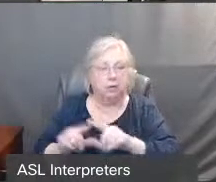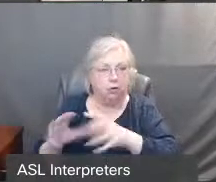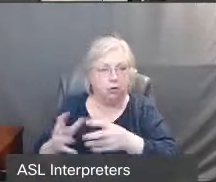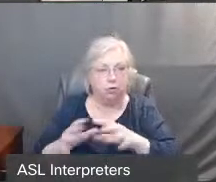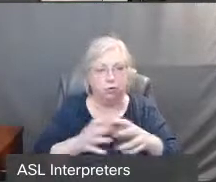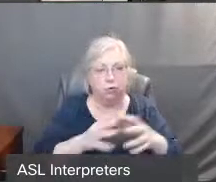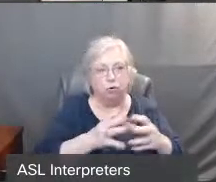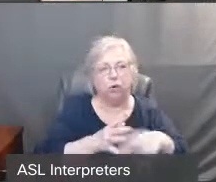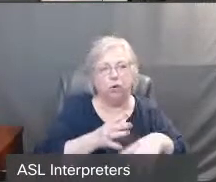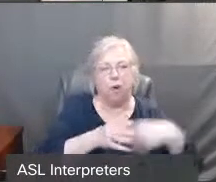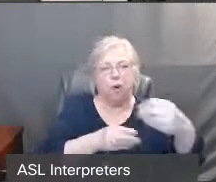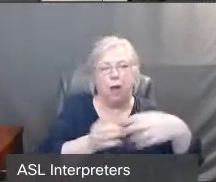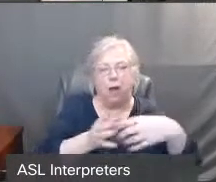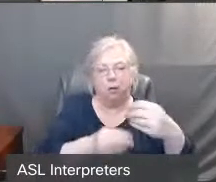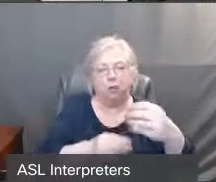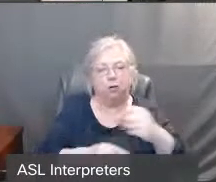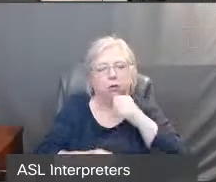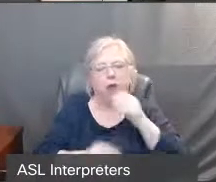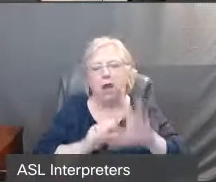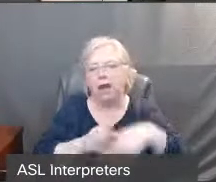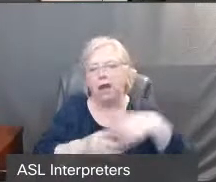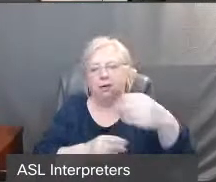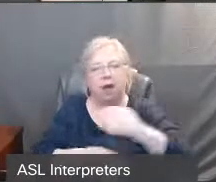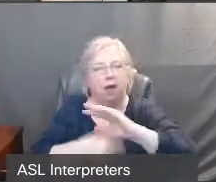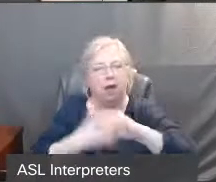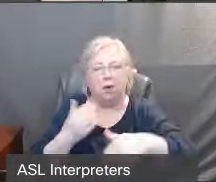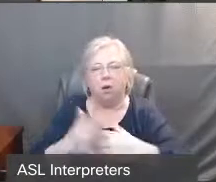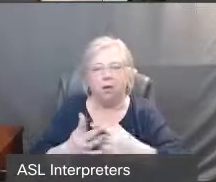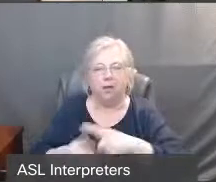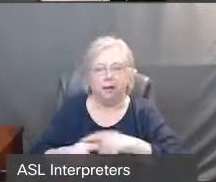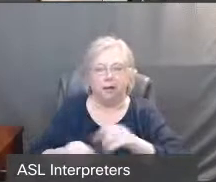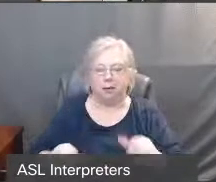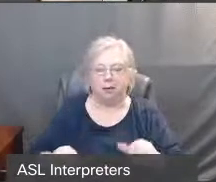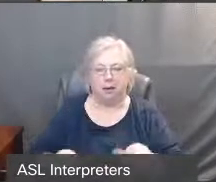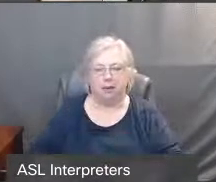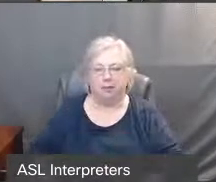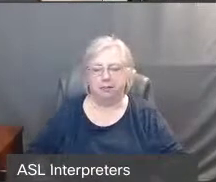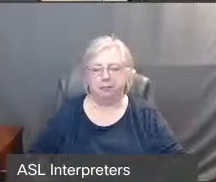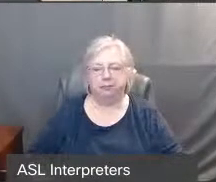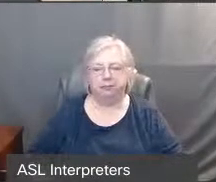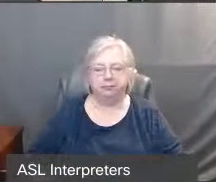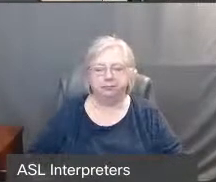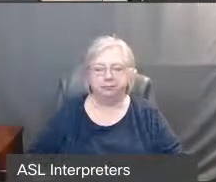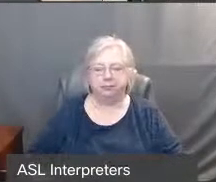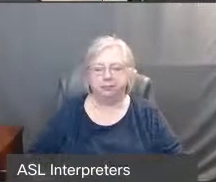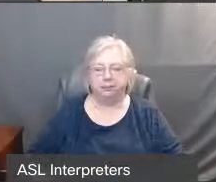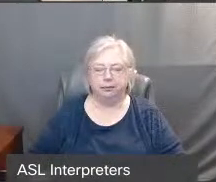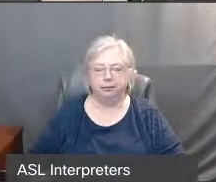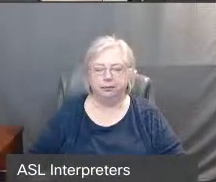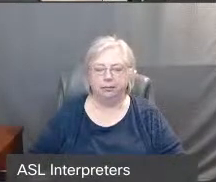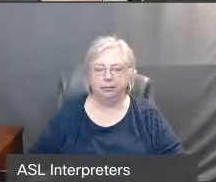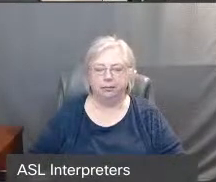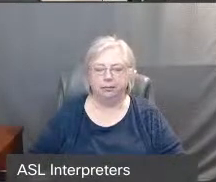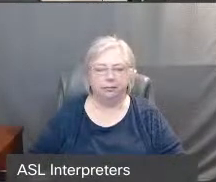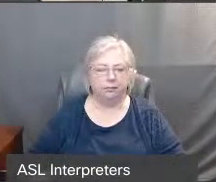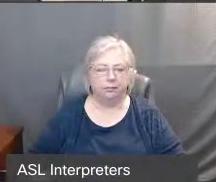be outside at the same time. So I don't know what all we were going to